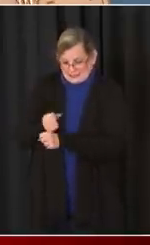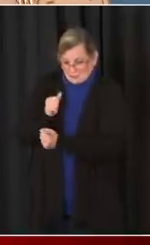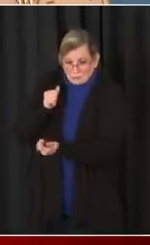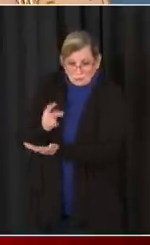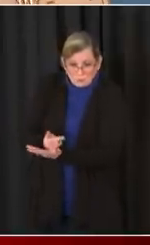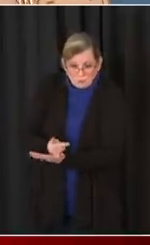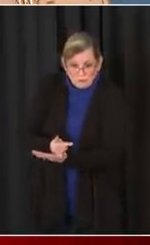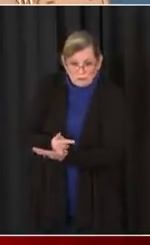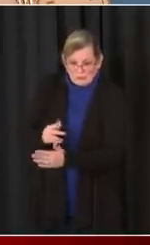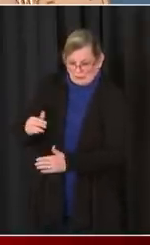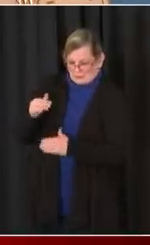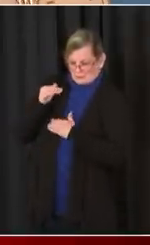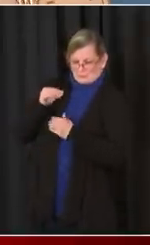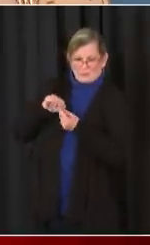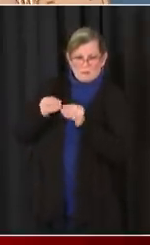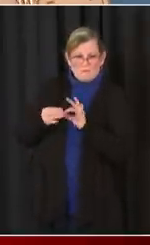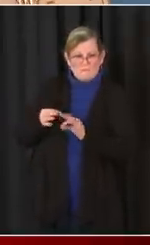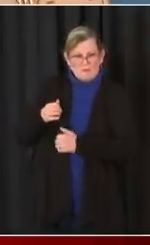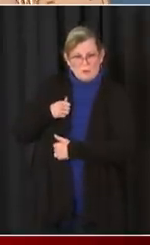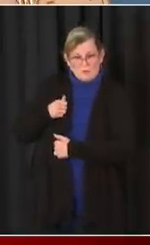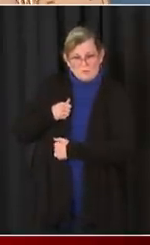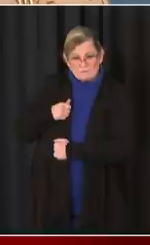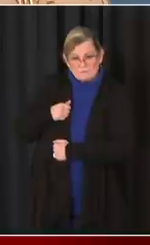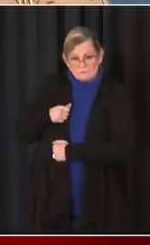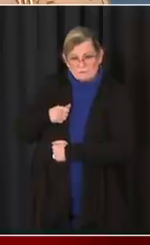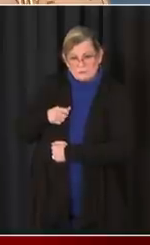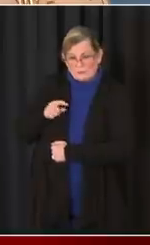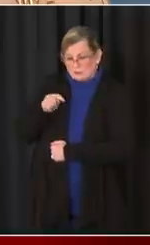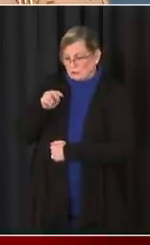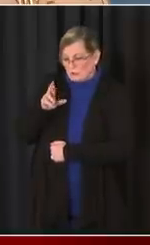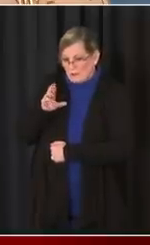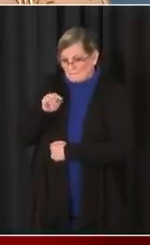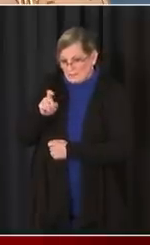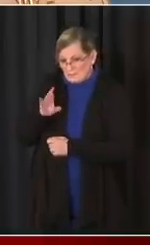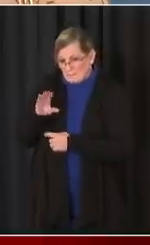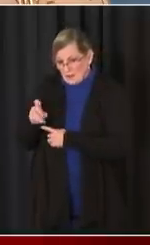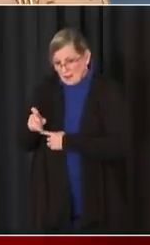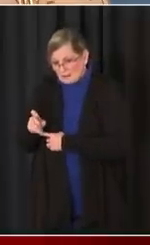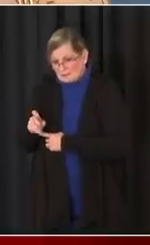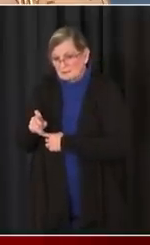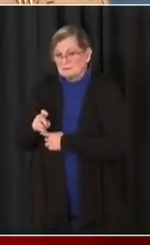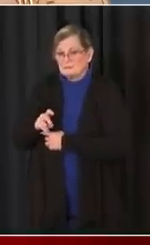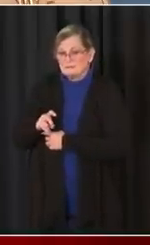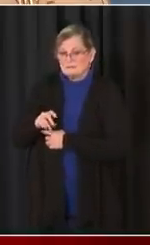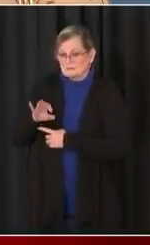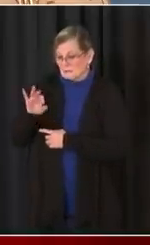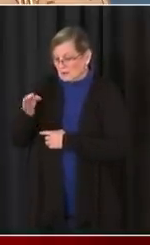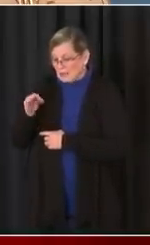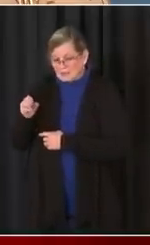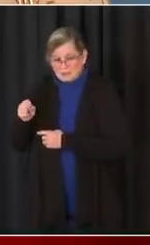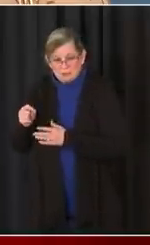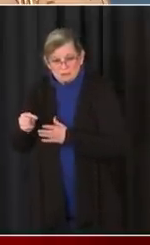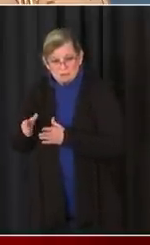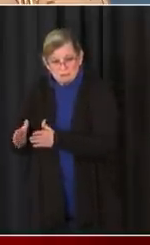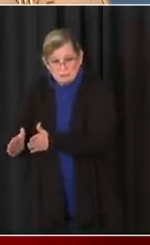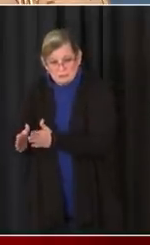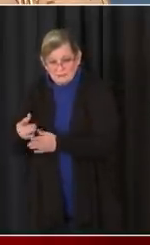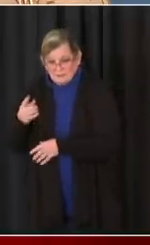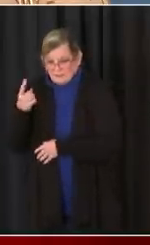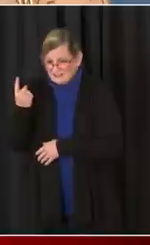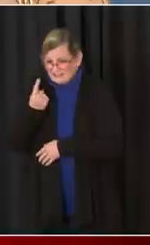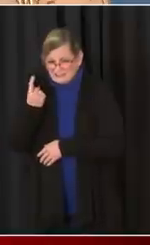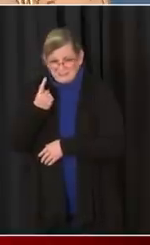limited the guard to the traffic box or to 9th Street, if we find out during the course of the